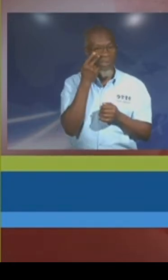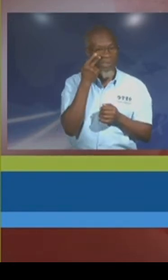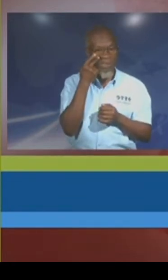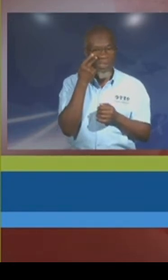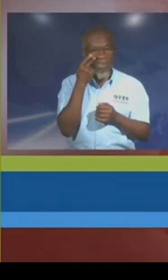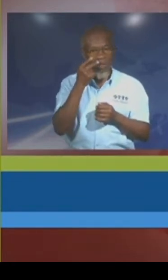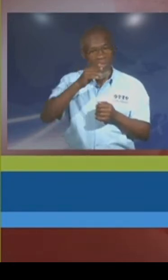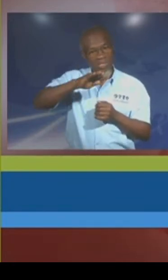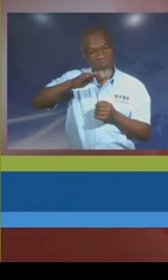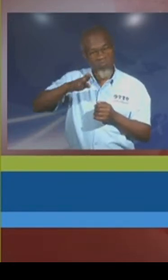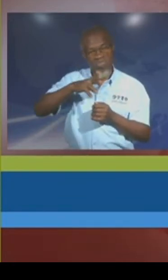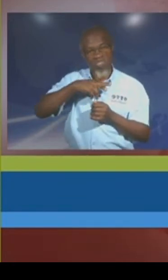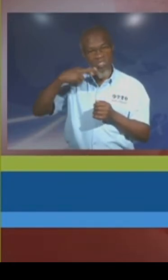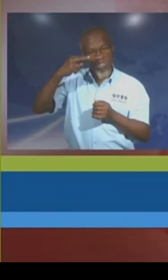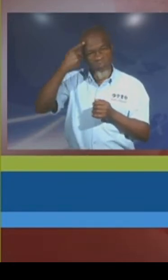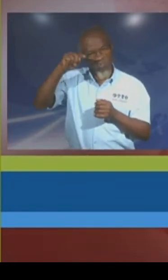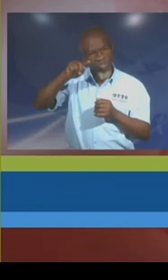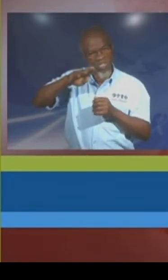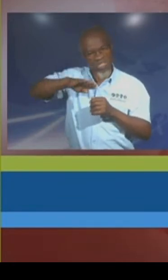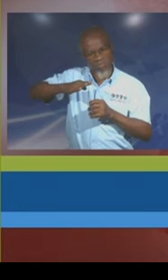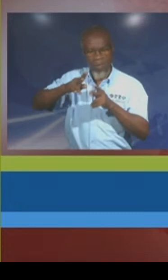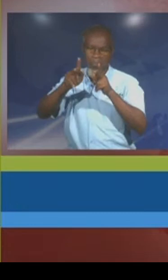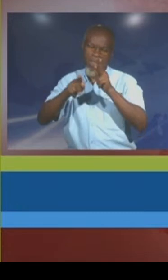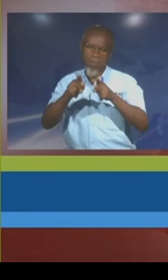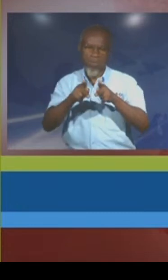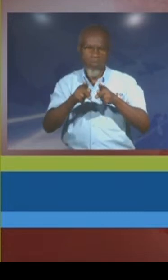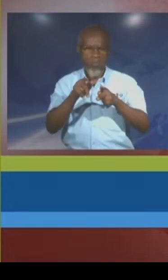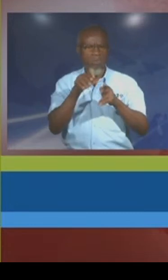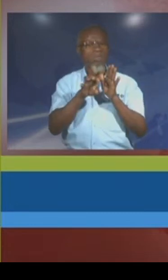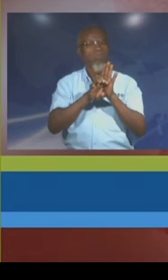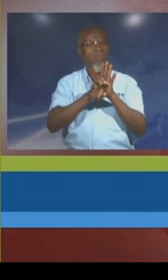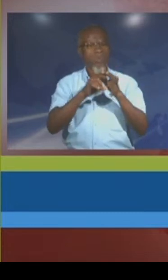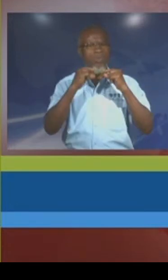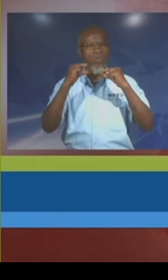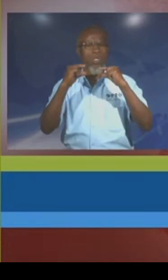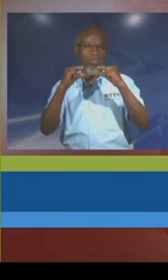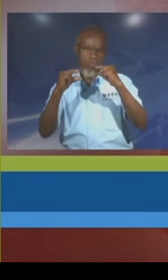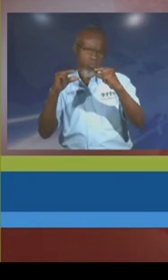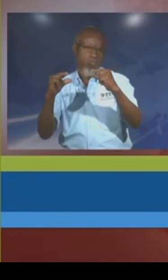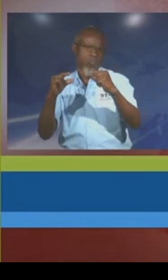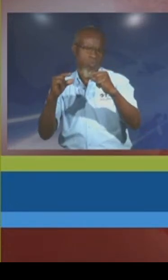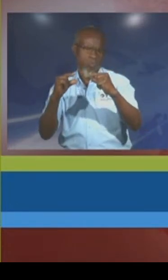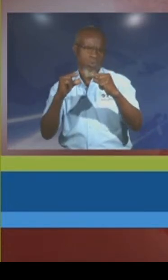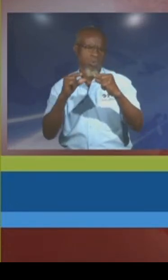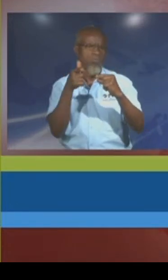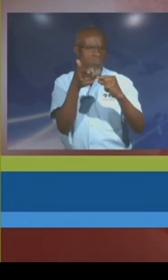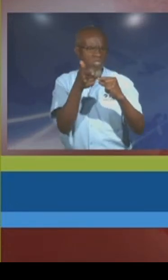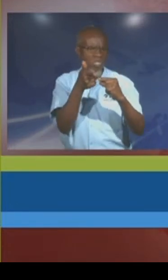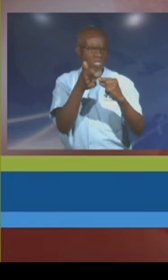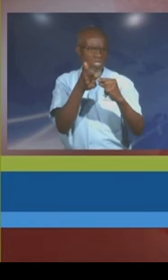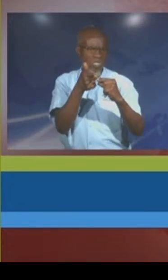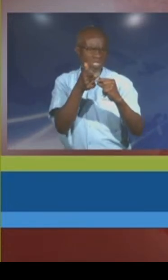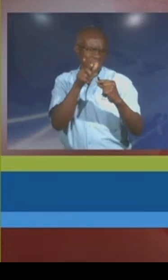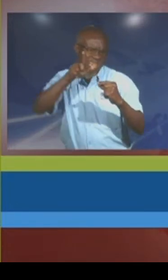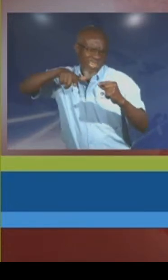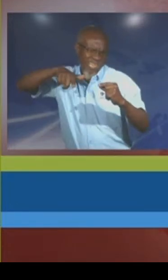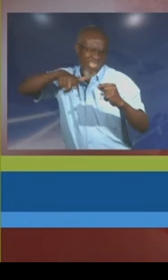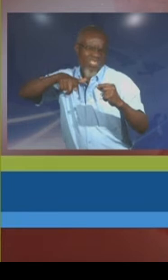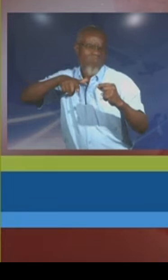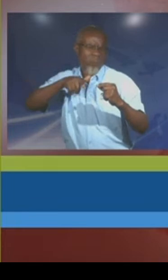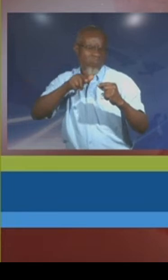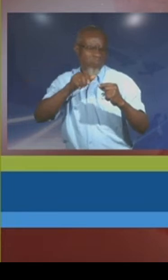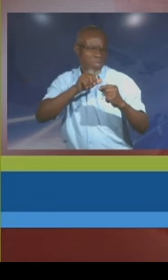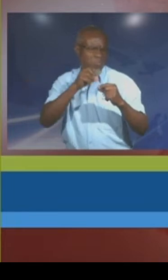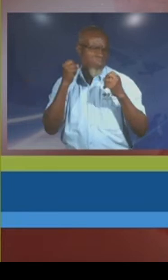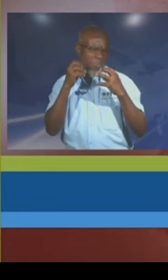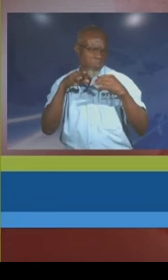levels for different people. For example, at a grocery store at non-peak hours may be a medium risk setting for the consumers, but